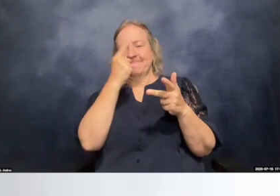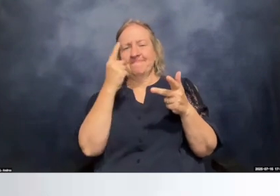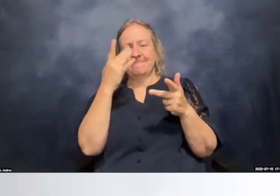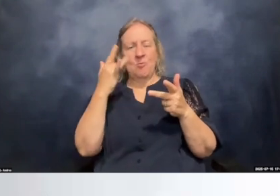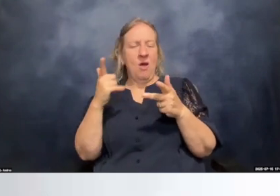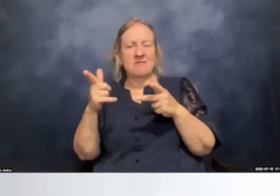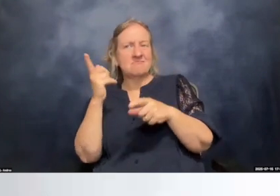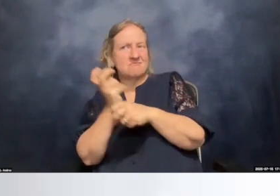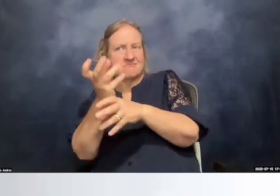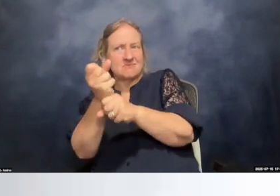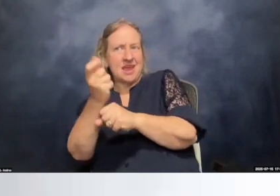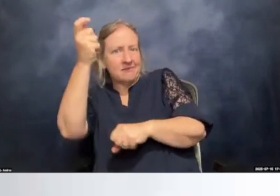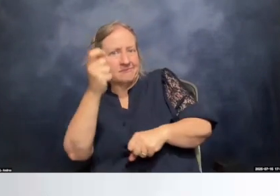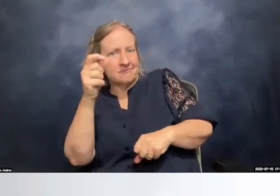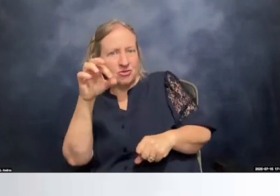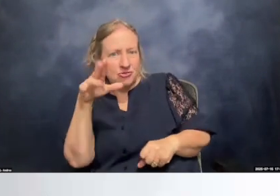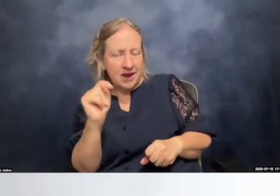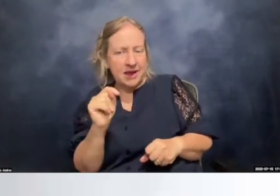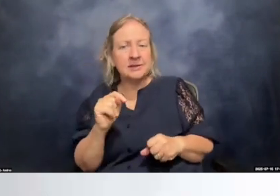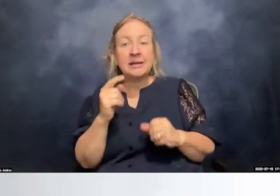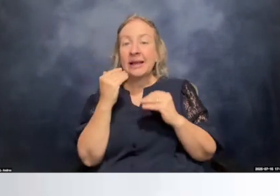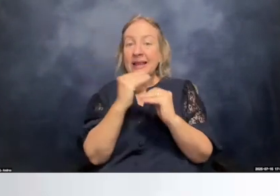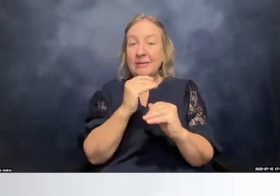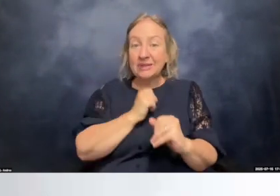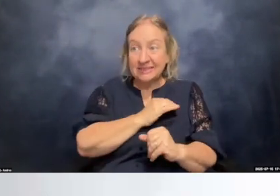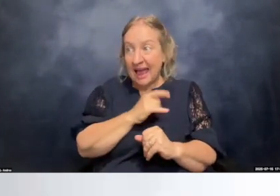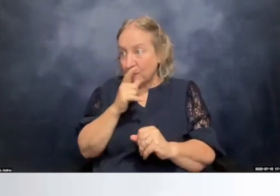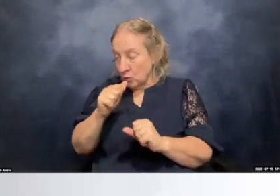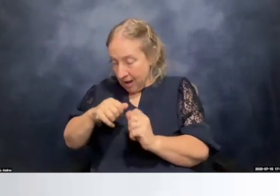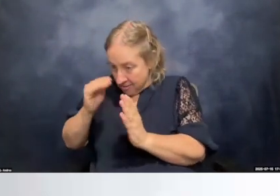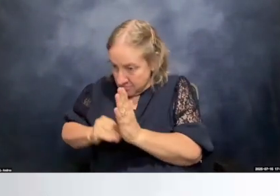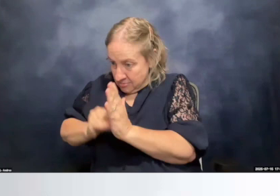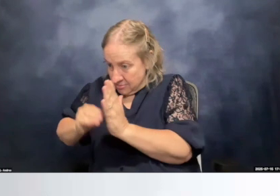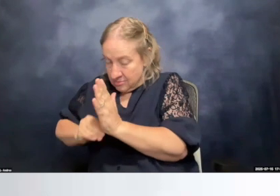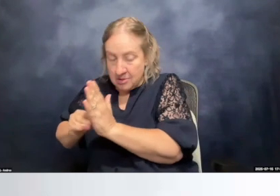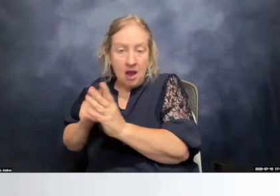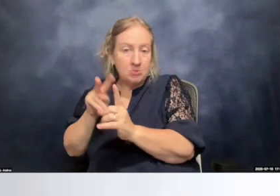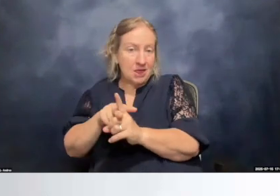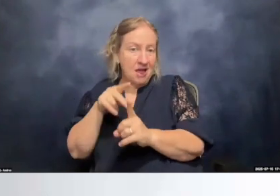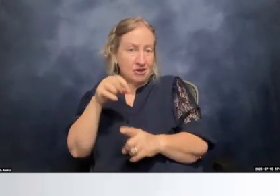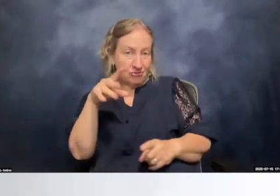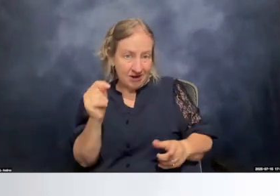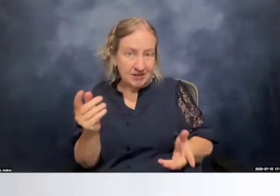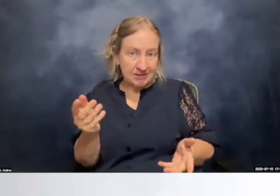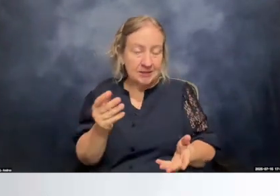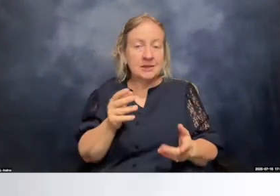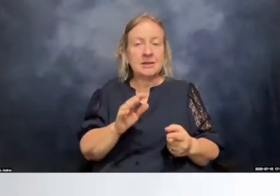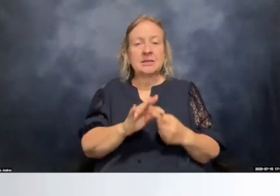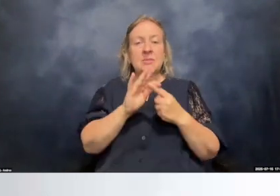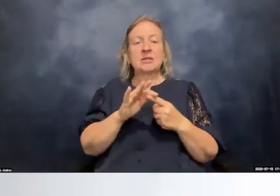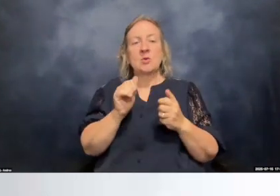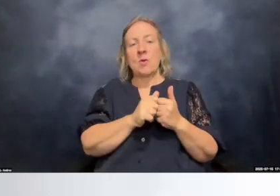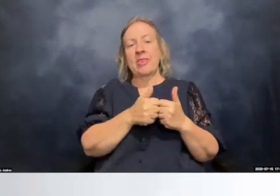These include 1, limited staffing capacity to apply for and administer grants, especially compared to gaming-backed tribes